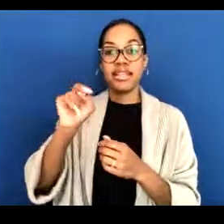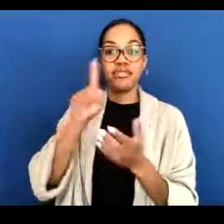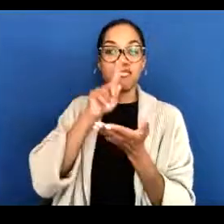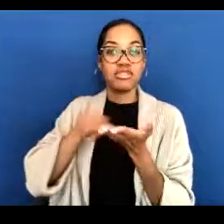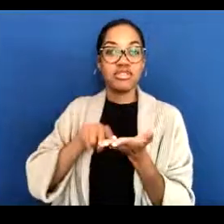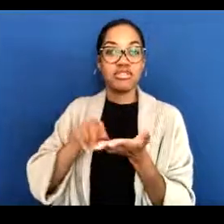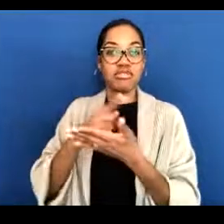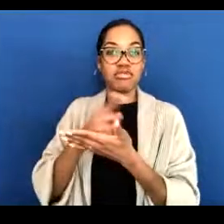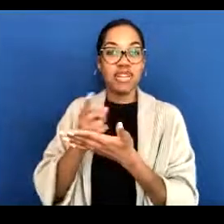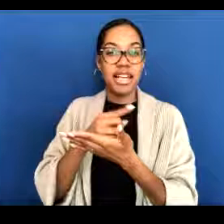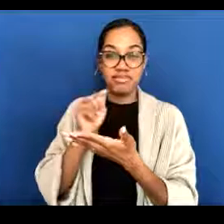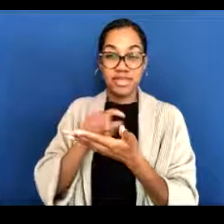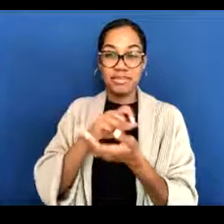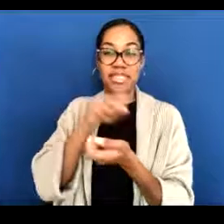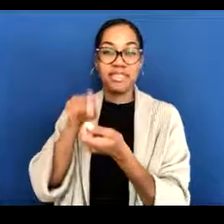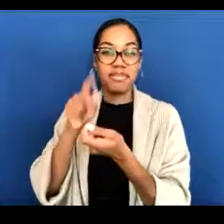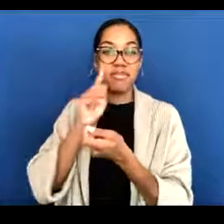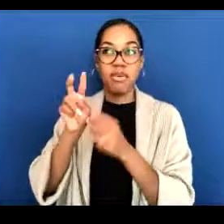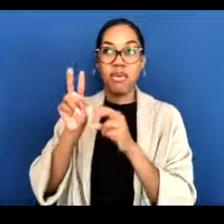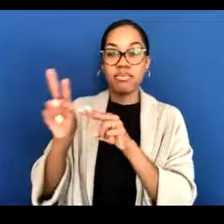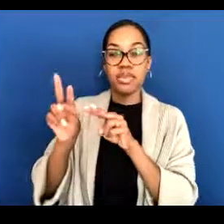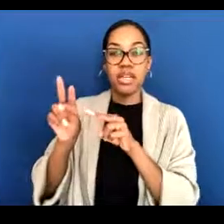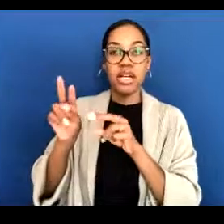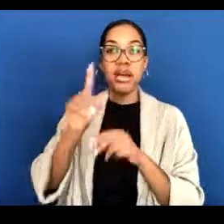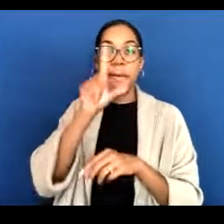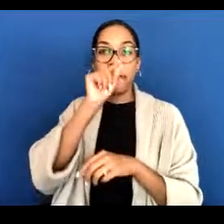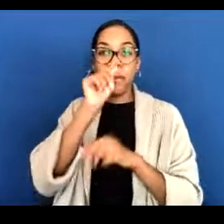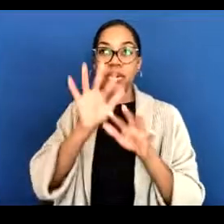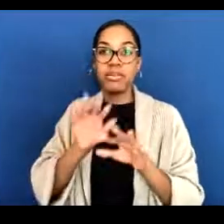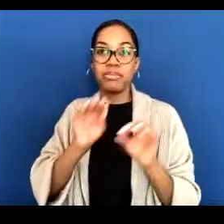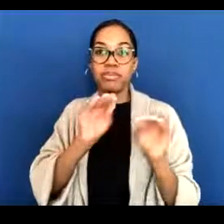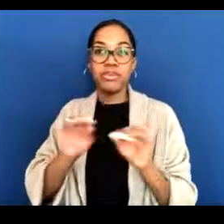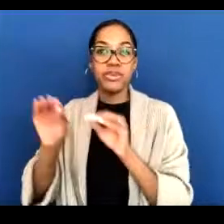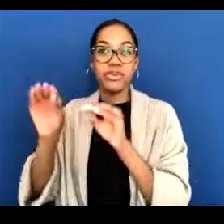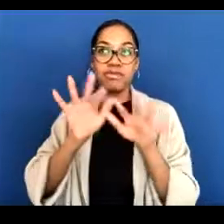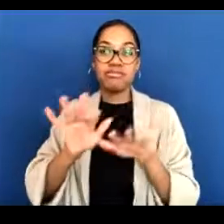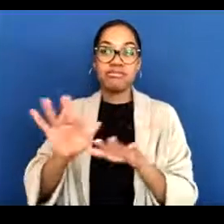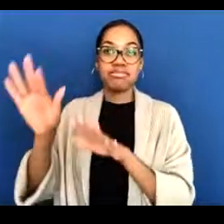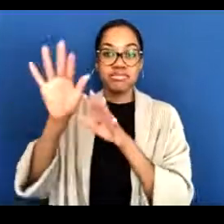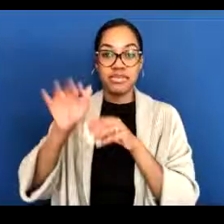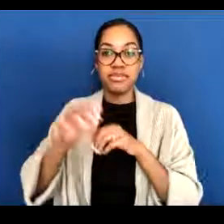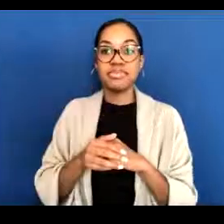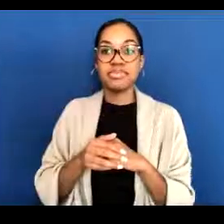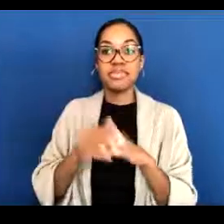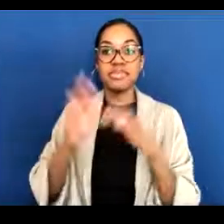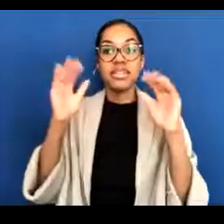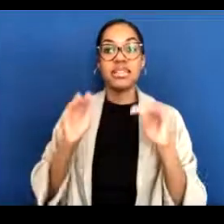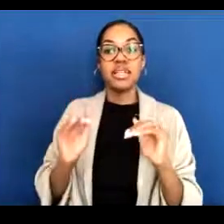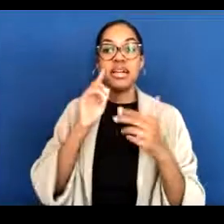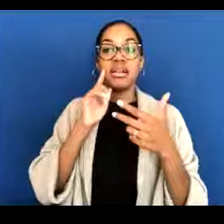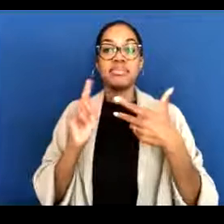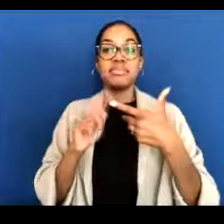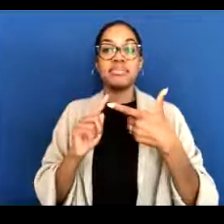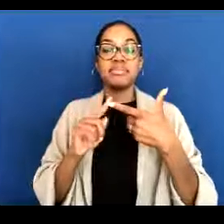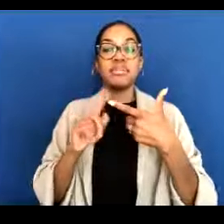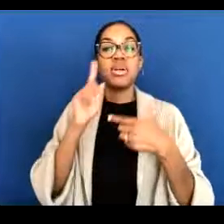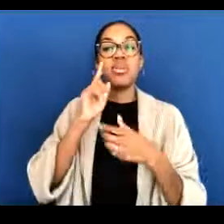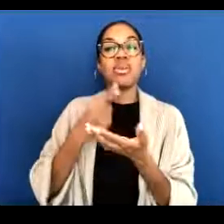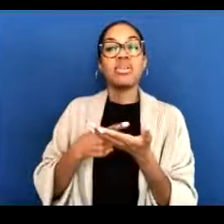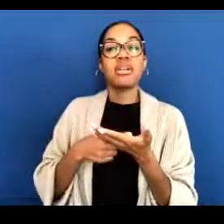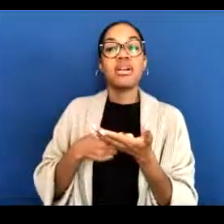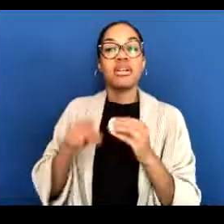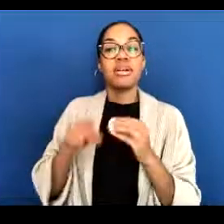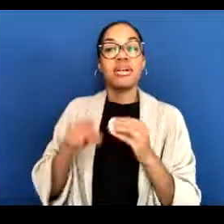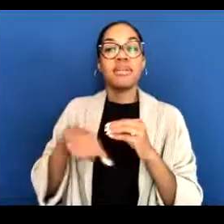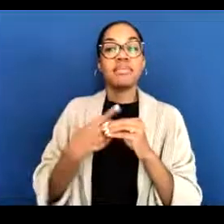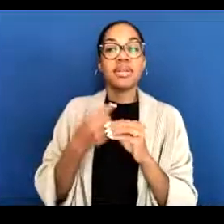birds and their migration. We'll then look at the spring and fall bird migration events, which actually the spring migration is beginning now. And